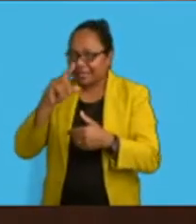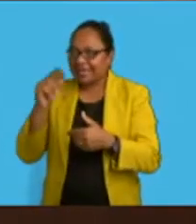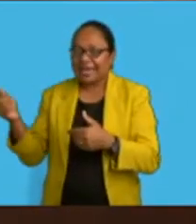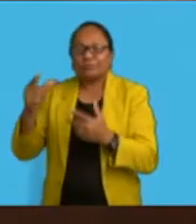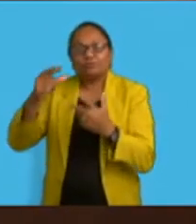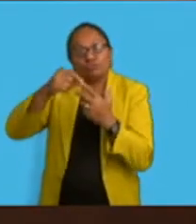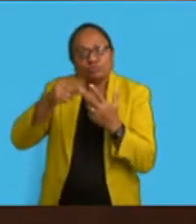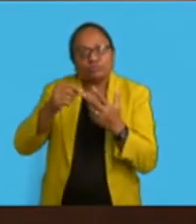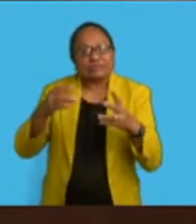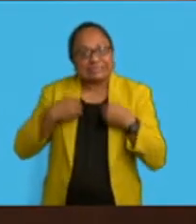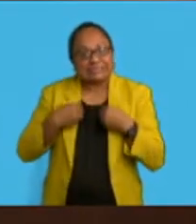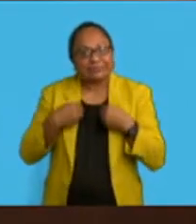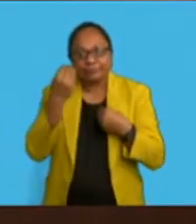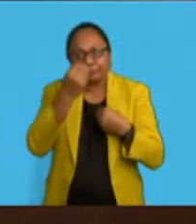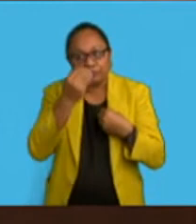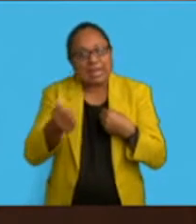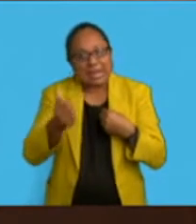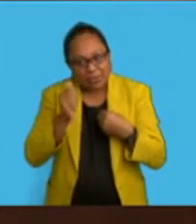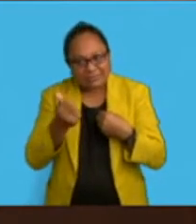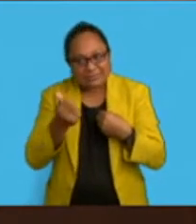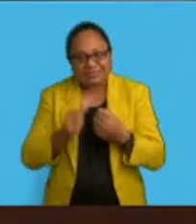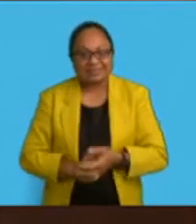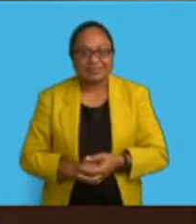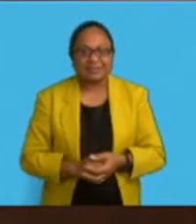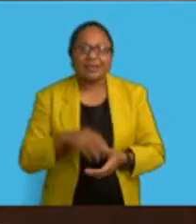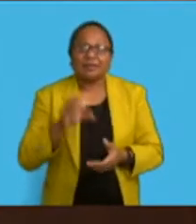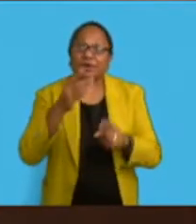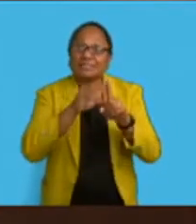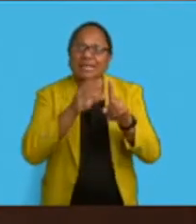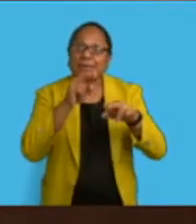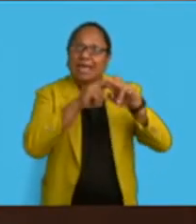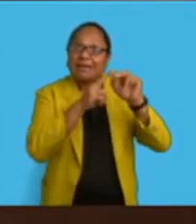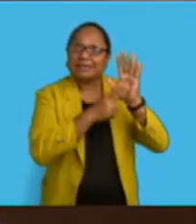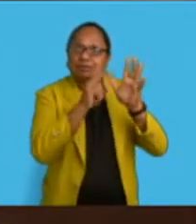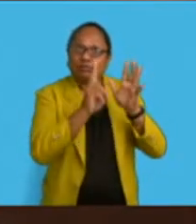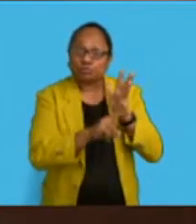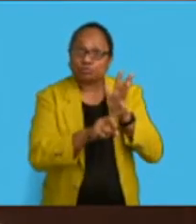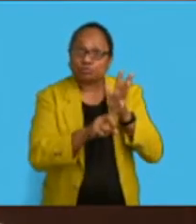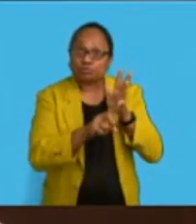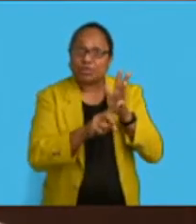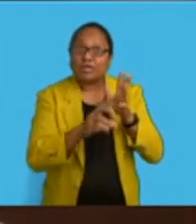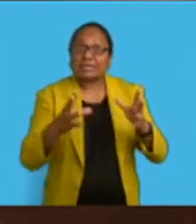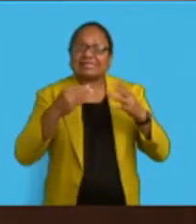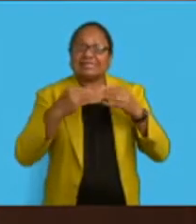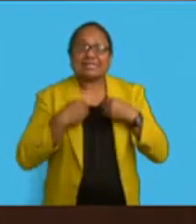allowance component directly. For example, the Fiji National University currently receives